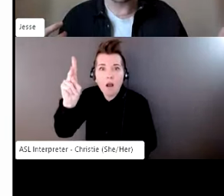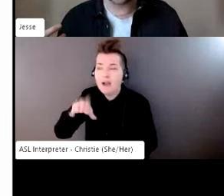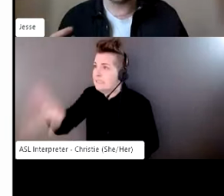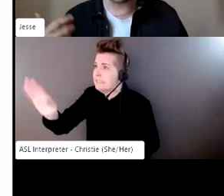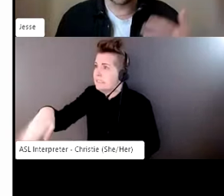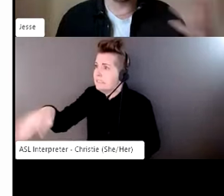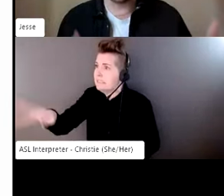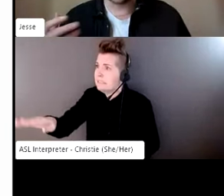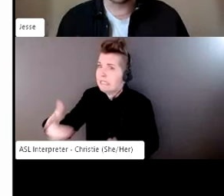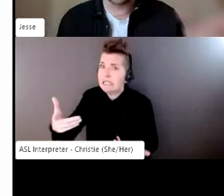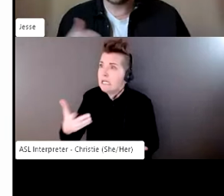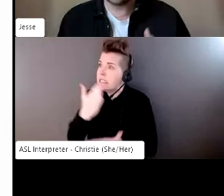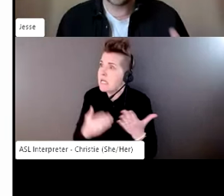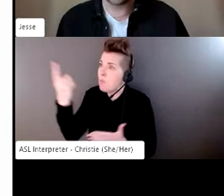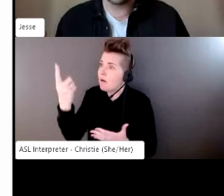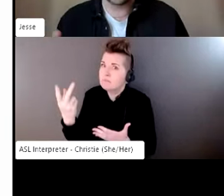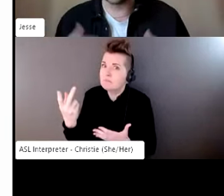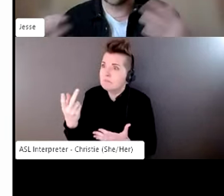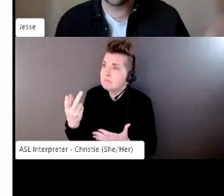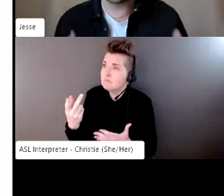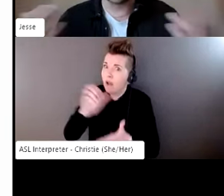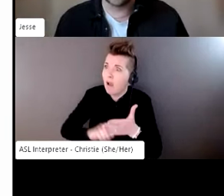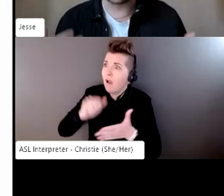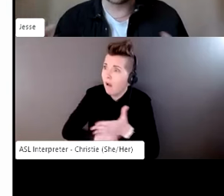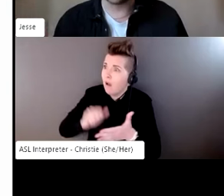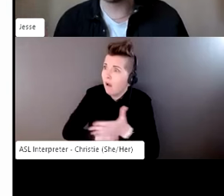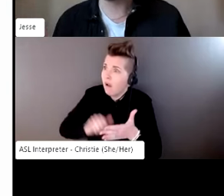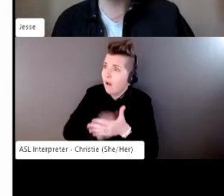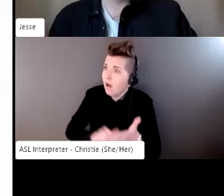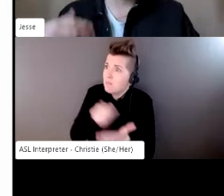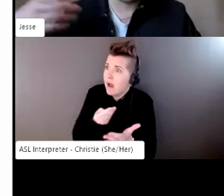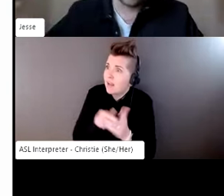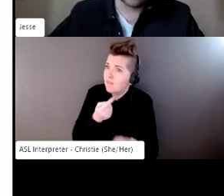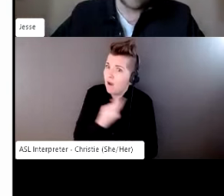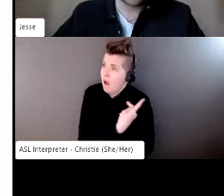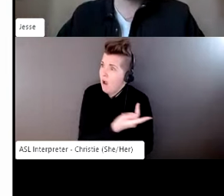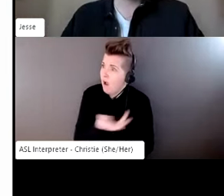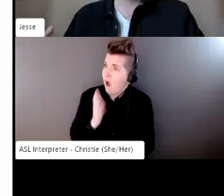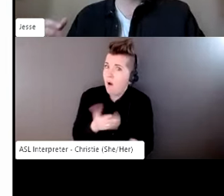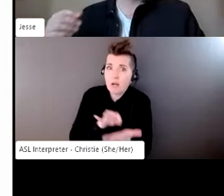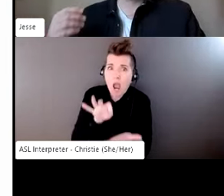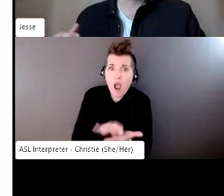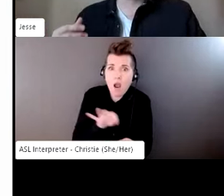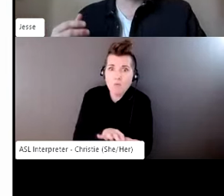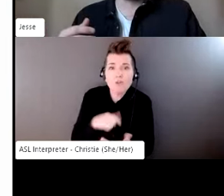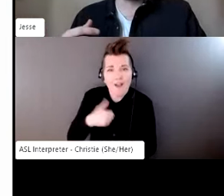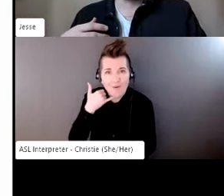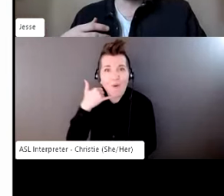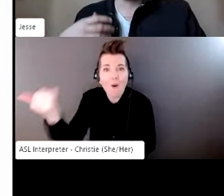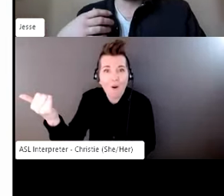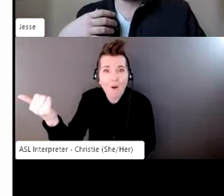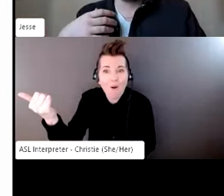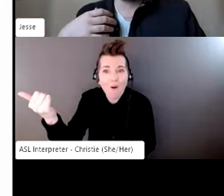being drained by someone that was just taking money little bit by little bit by little bit. We called the bank. And because of